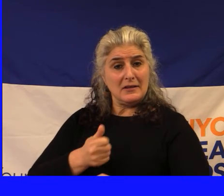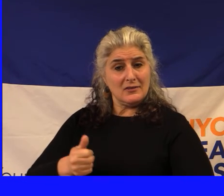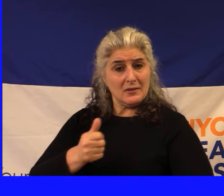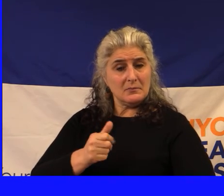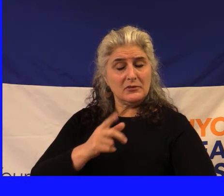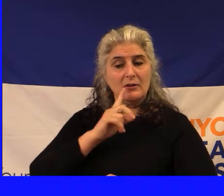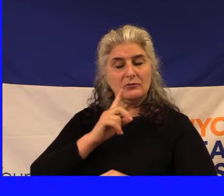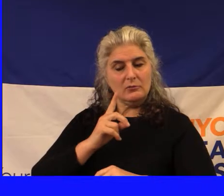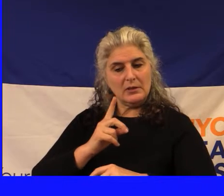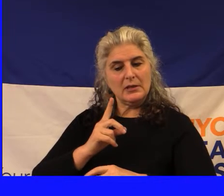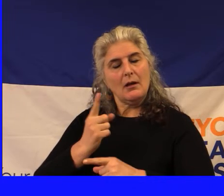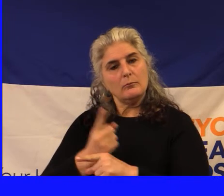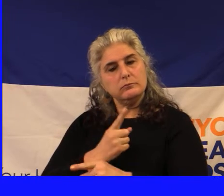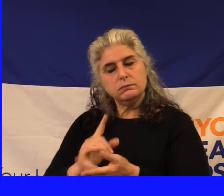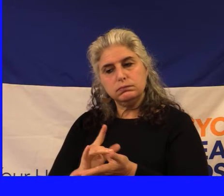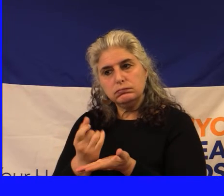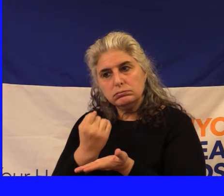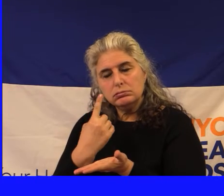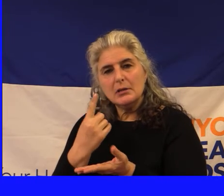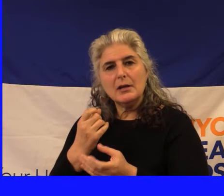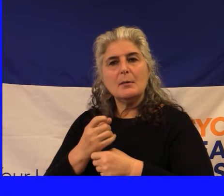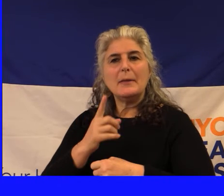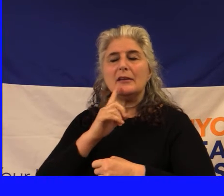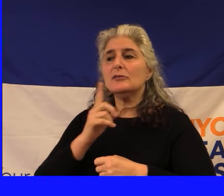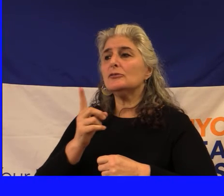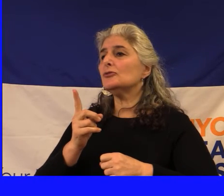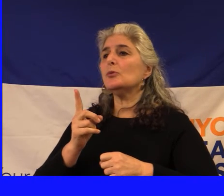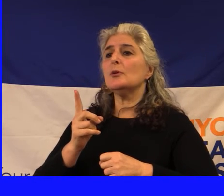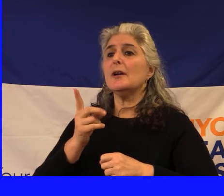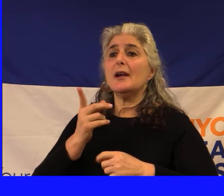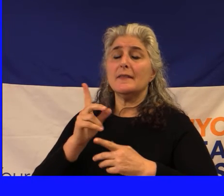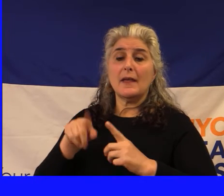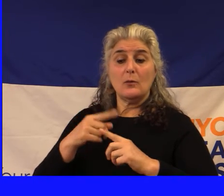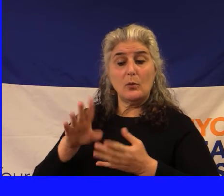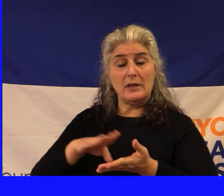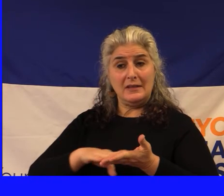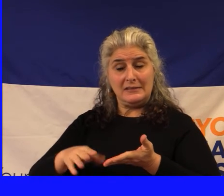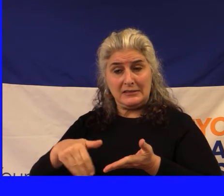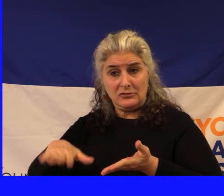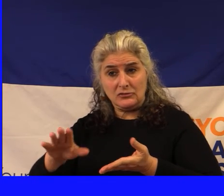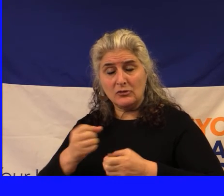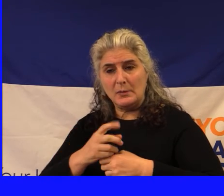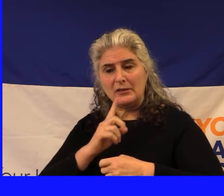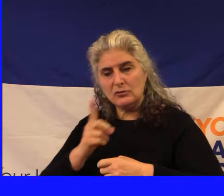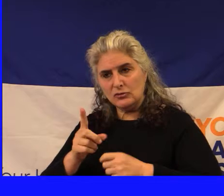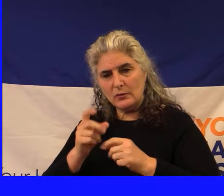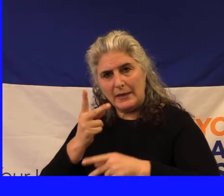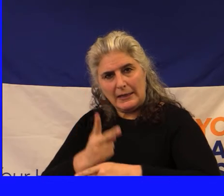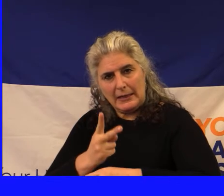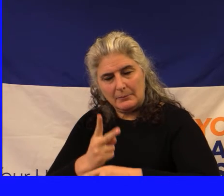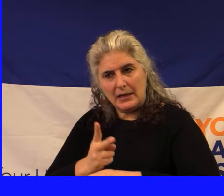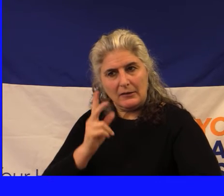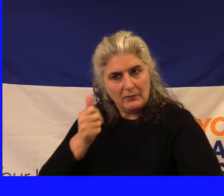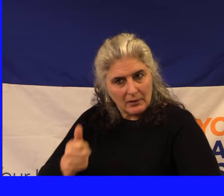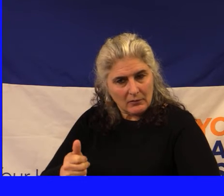from a discharge from a hospital or just in general. And I'm just wondering, do we